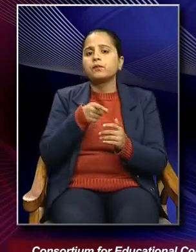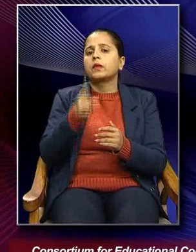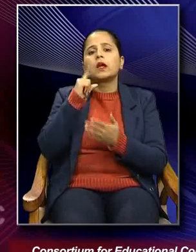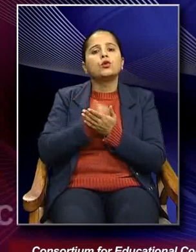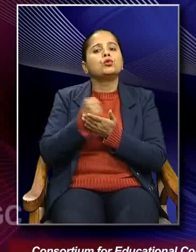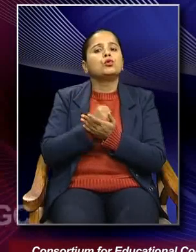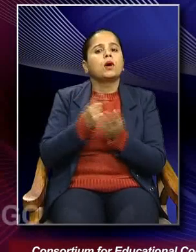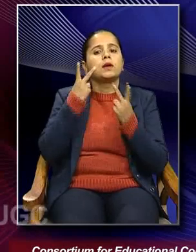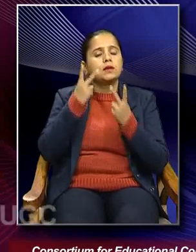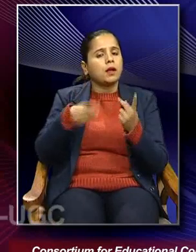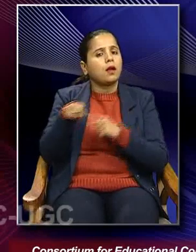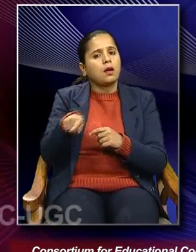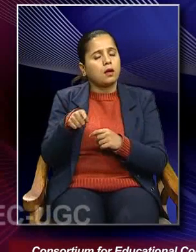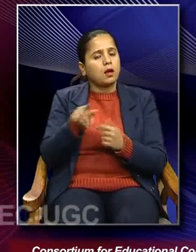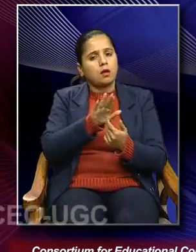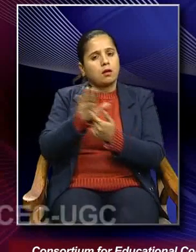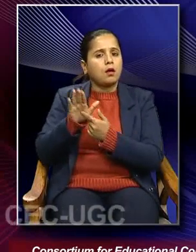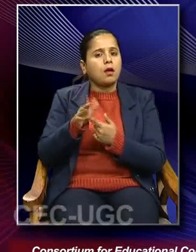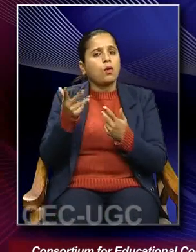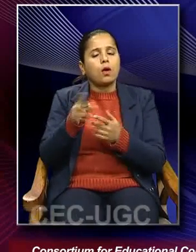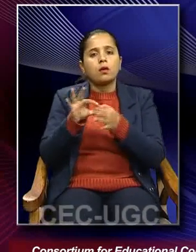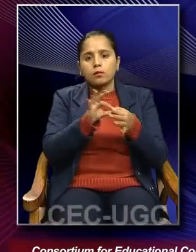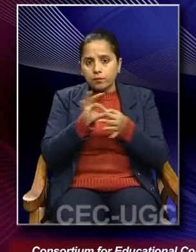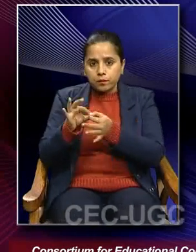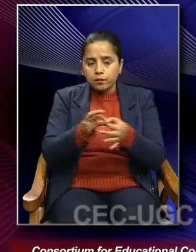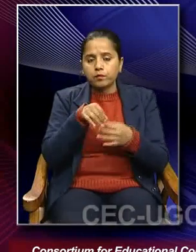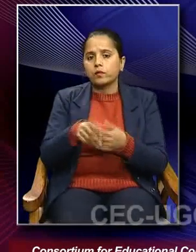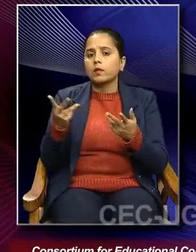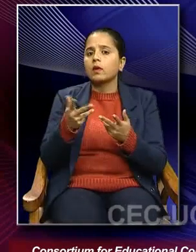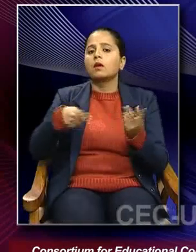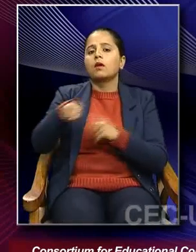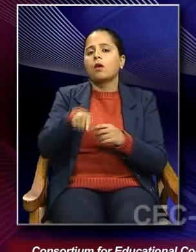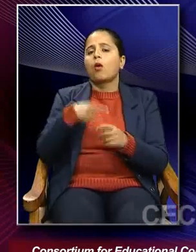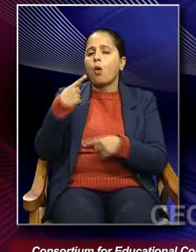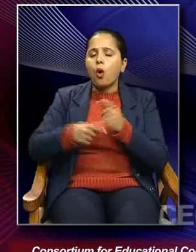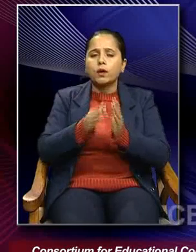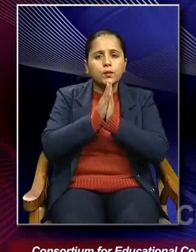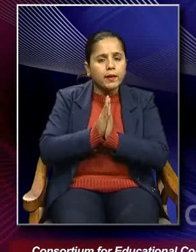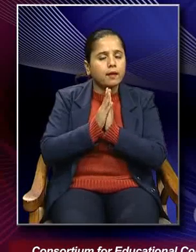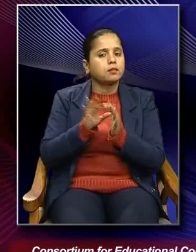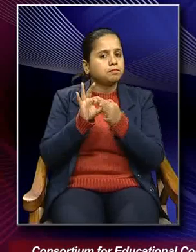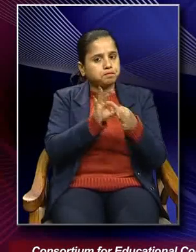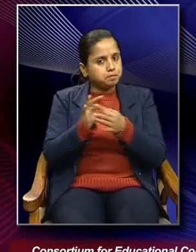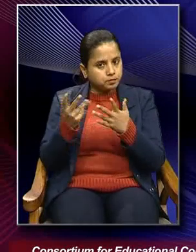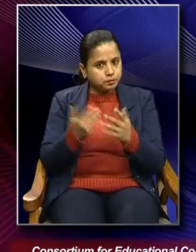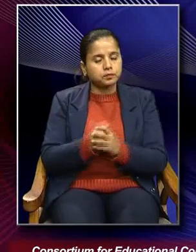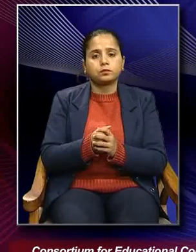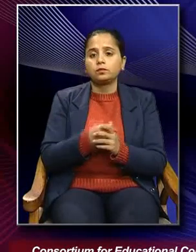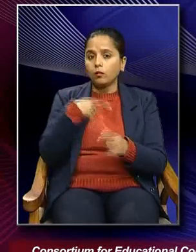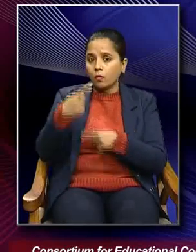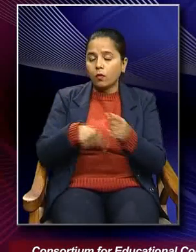to examine the relation between religion and everyday relation. And this